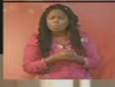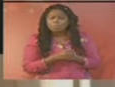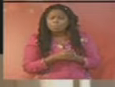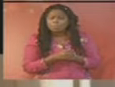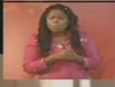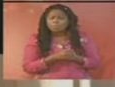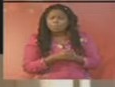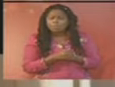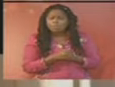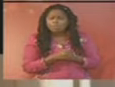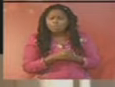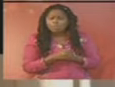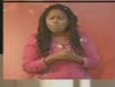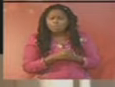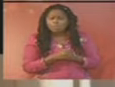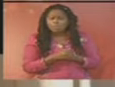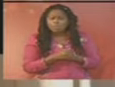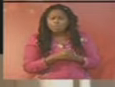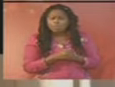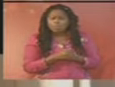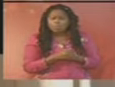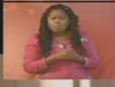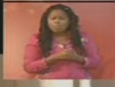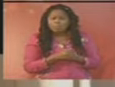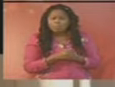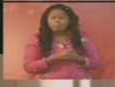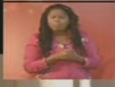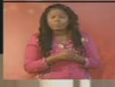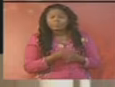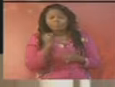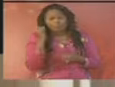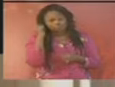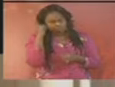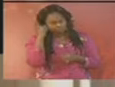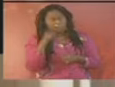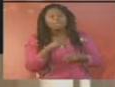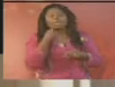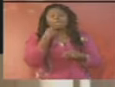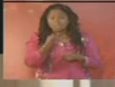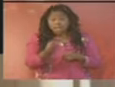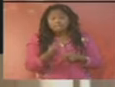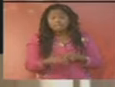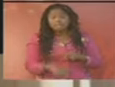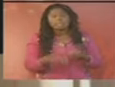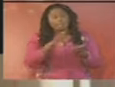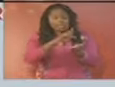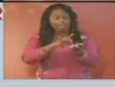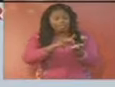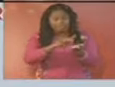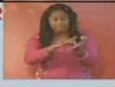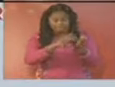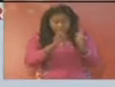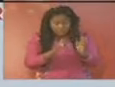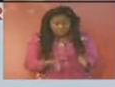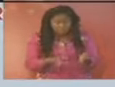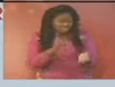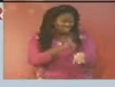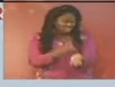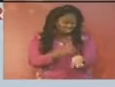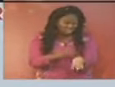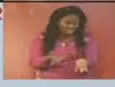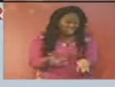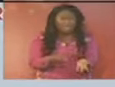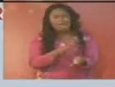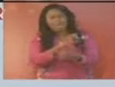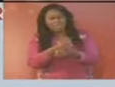tune with this whole business of a COVID vaccine at this time. Okay, so I have an answer from Sandy